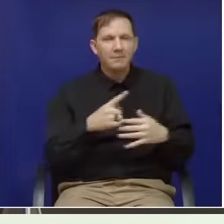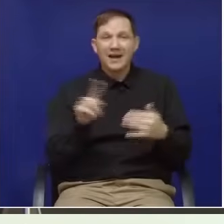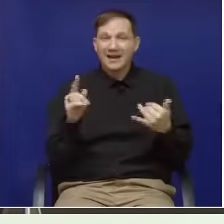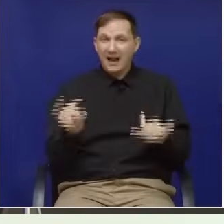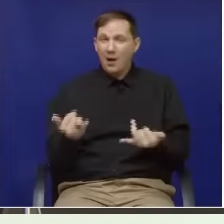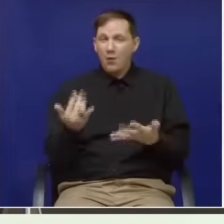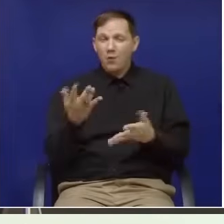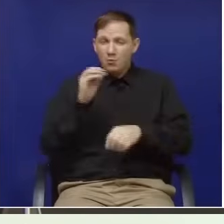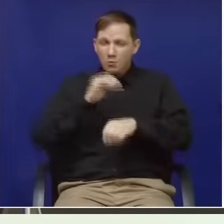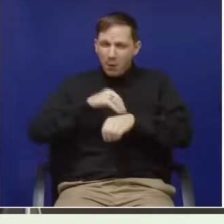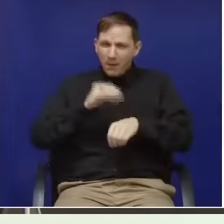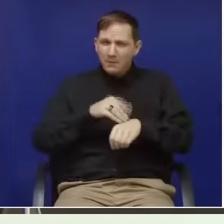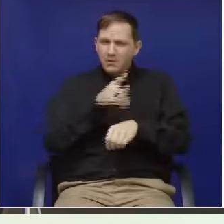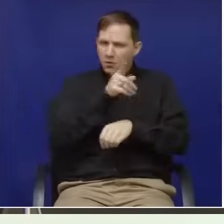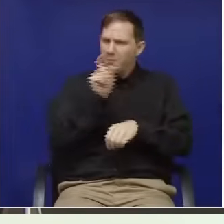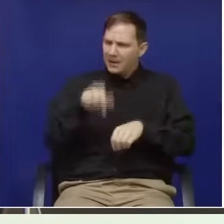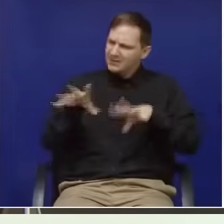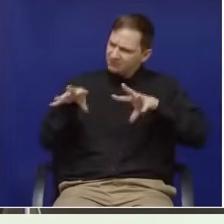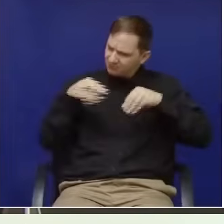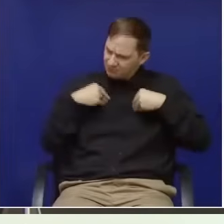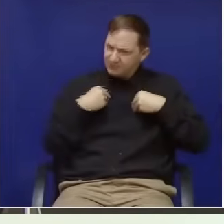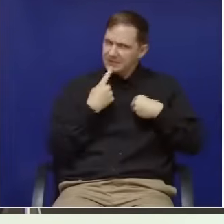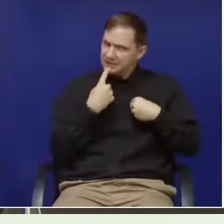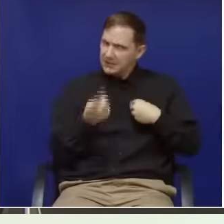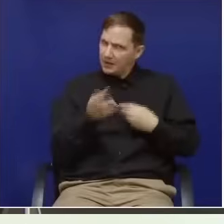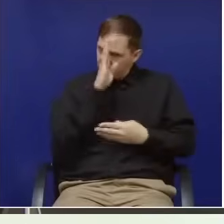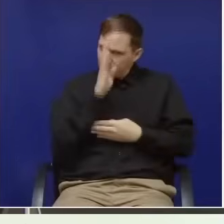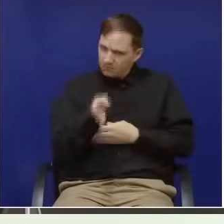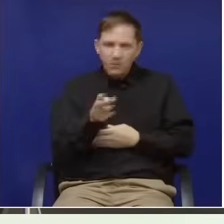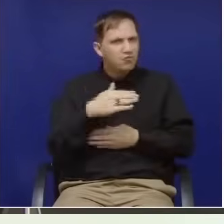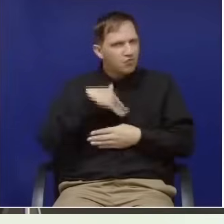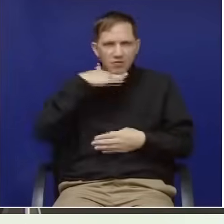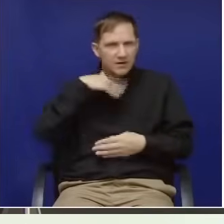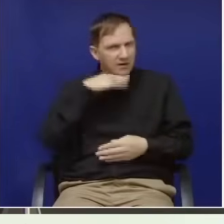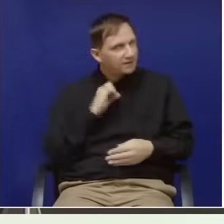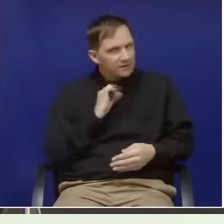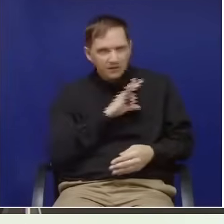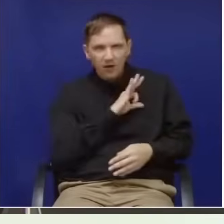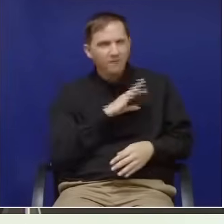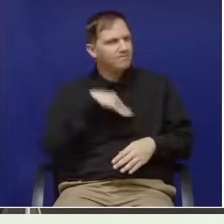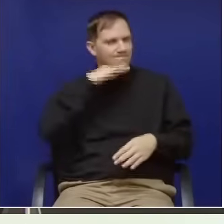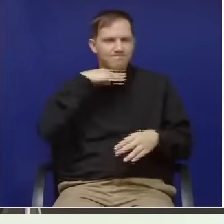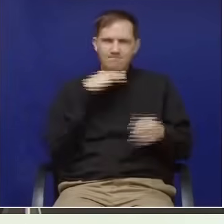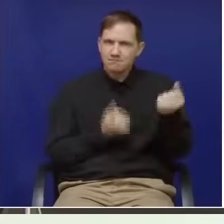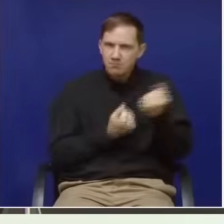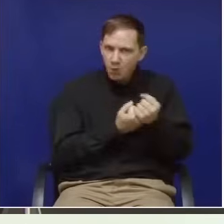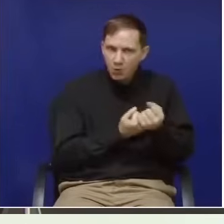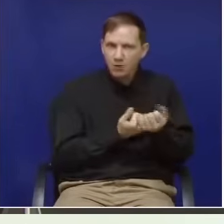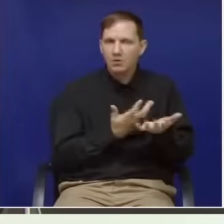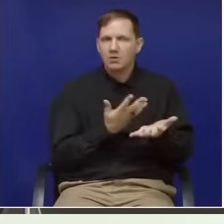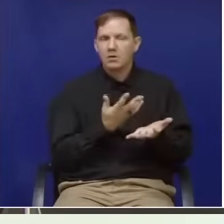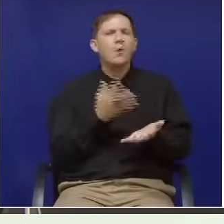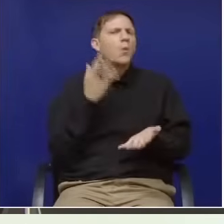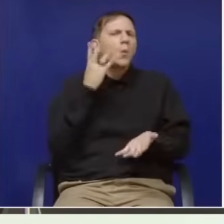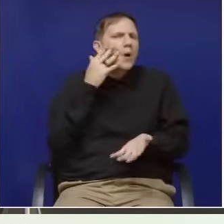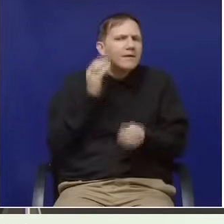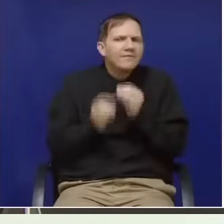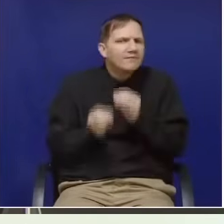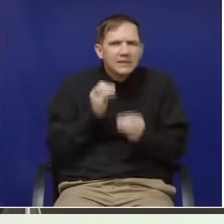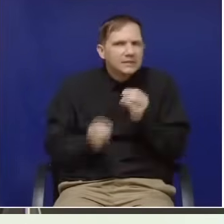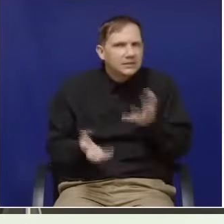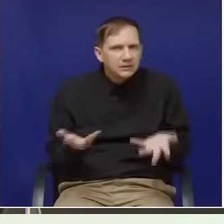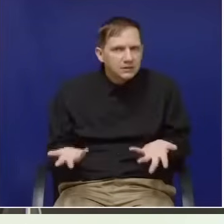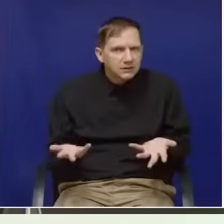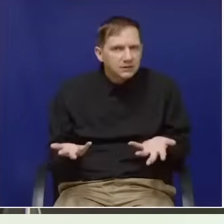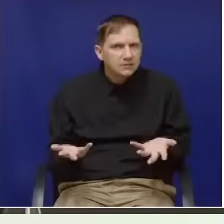understaffed, underfunded, and unsupported? And when, if ever, do you plan on doing something about it?